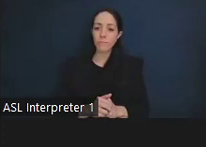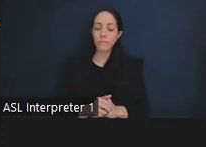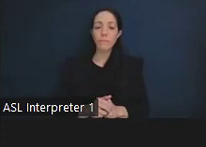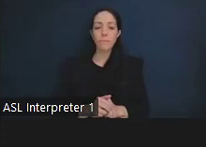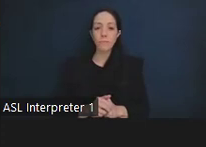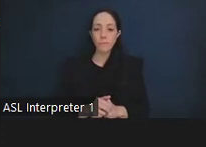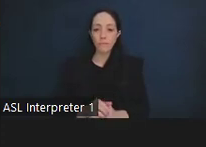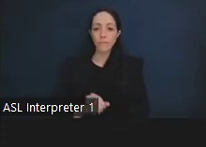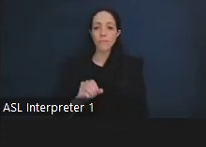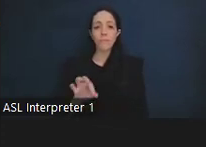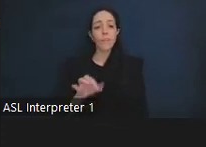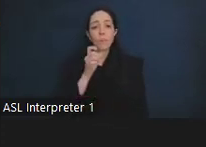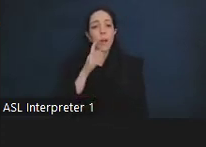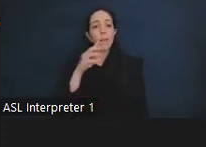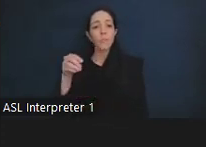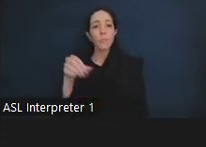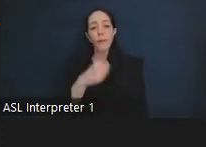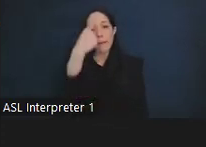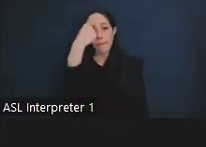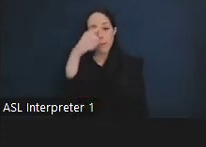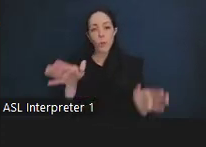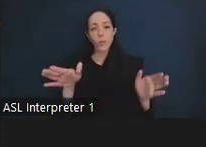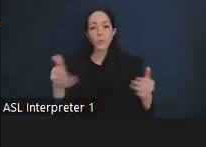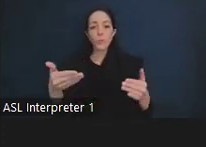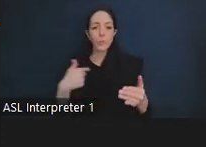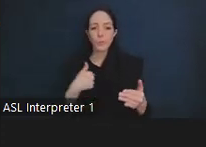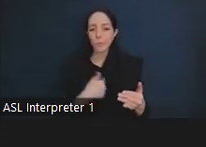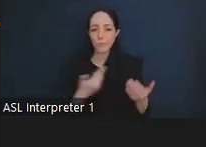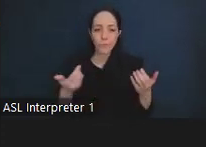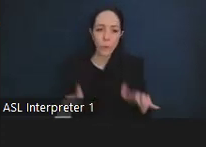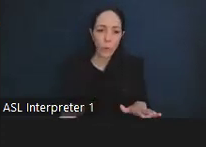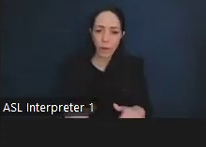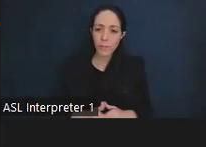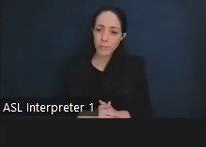if we don't need to pay for catering, right? We don't want to do that. So